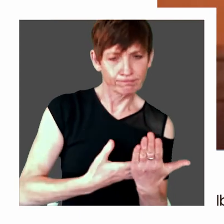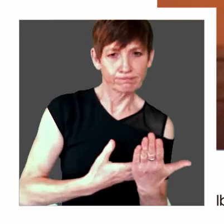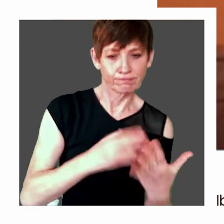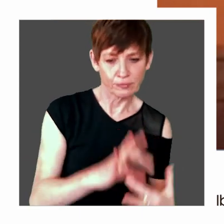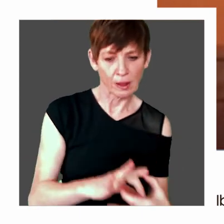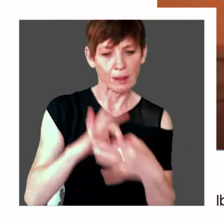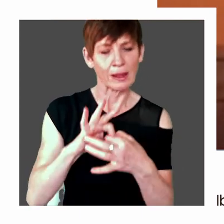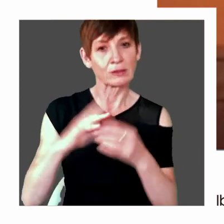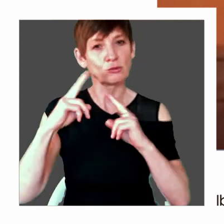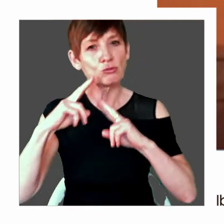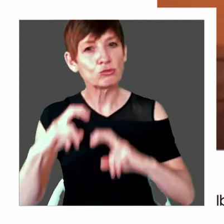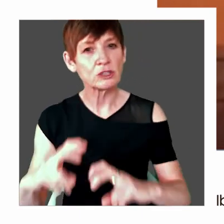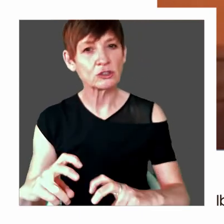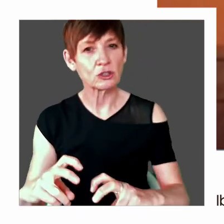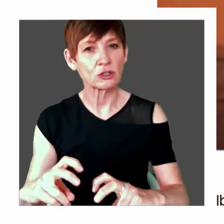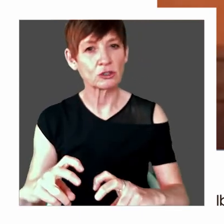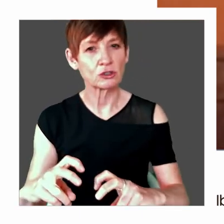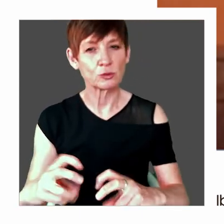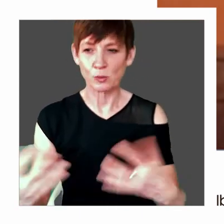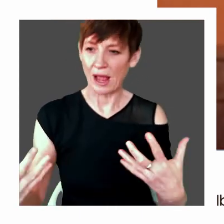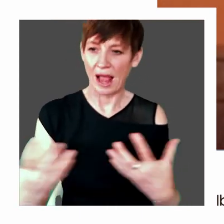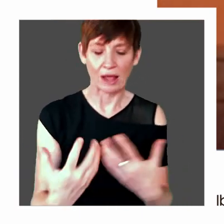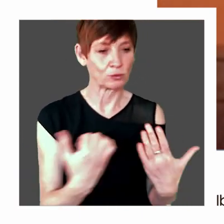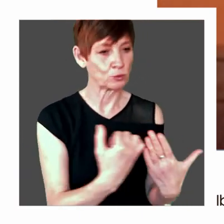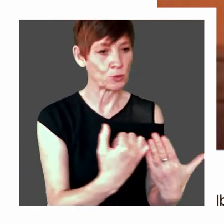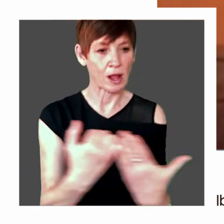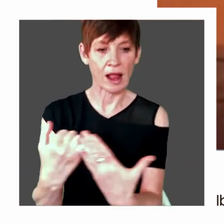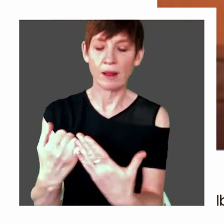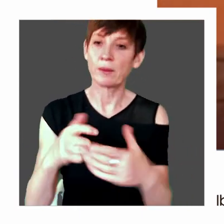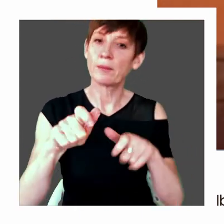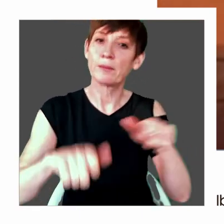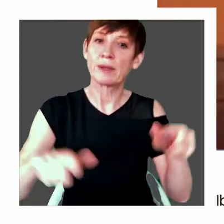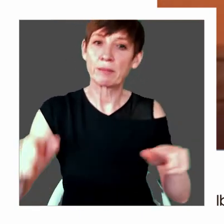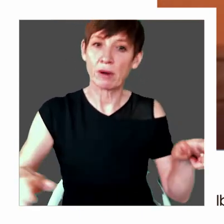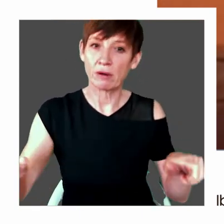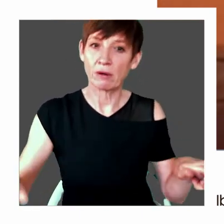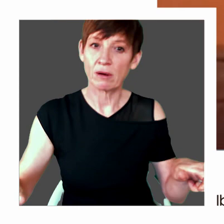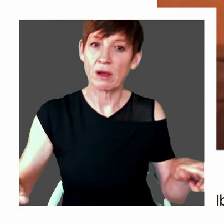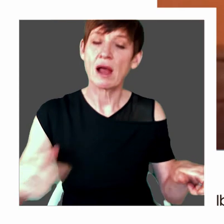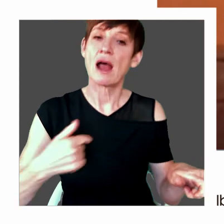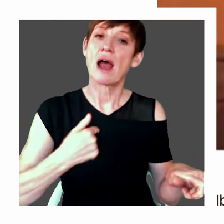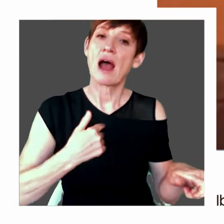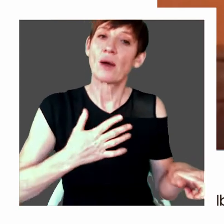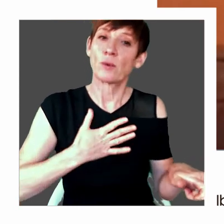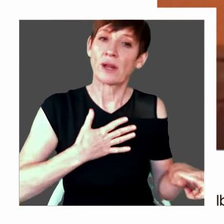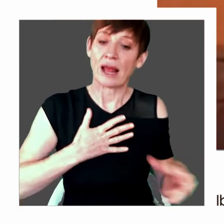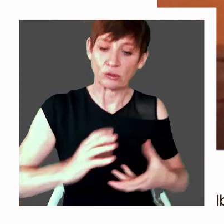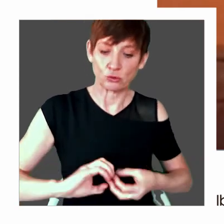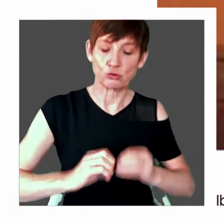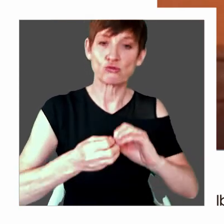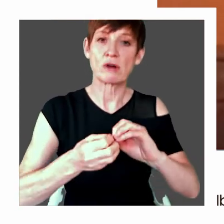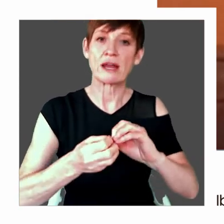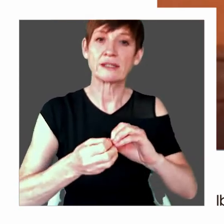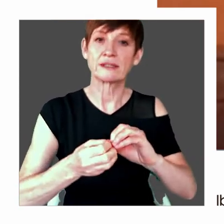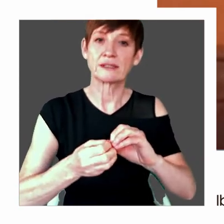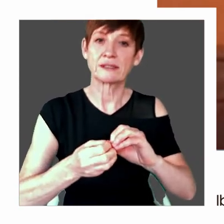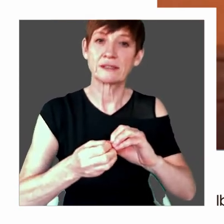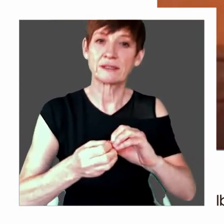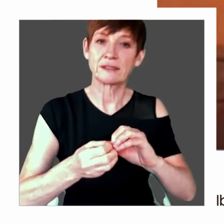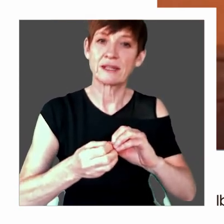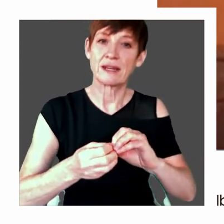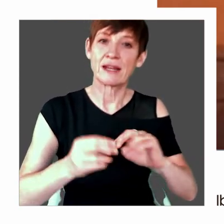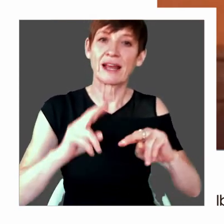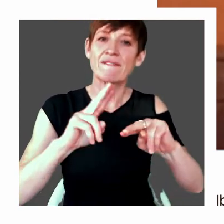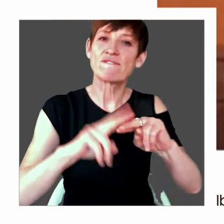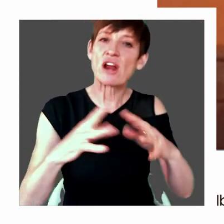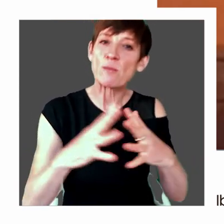on how you can like tangibly help these groups of people. And I want to create a kind of framework for people like me who work